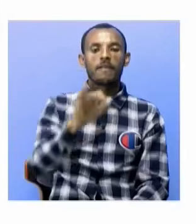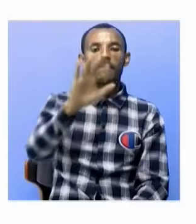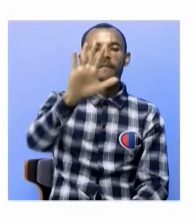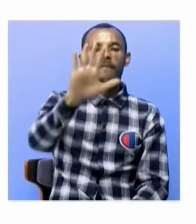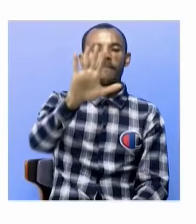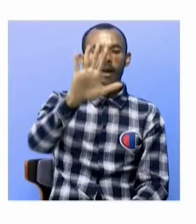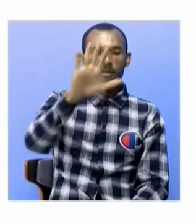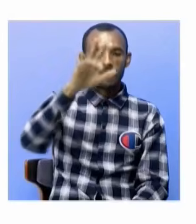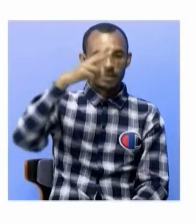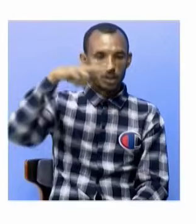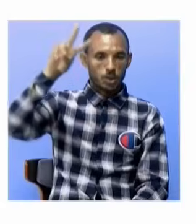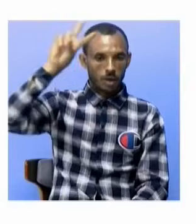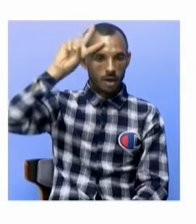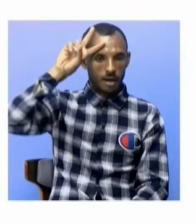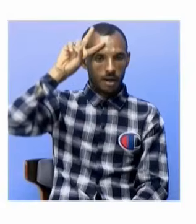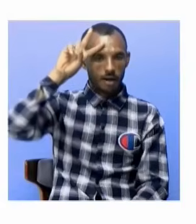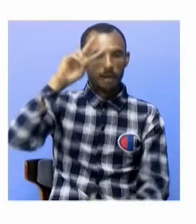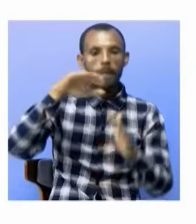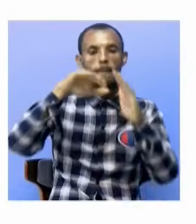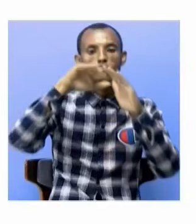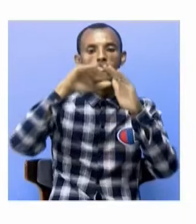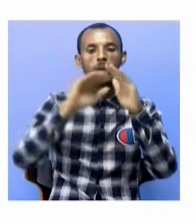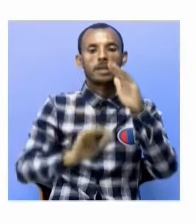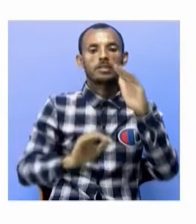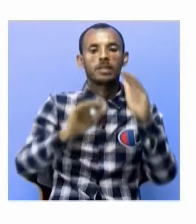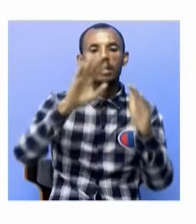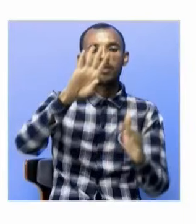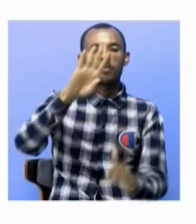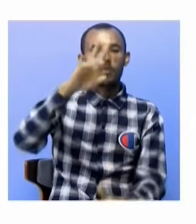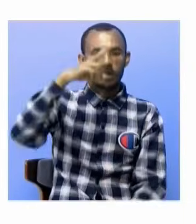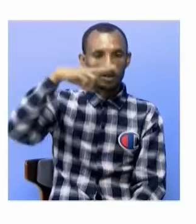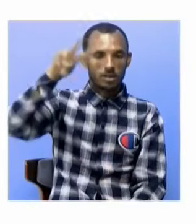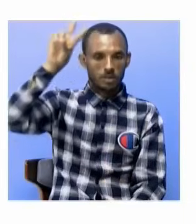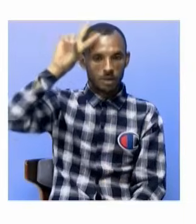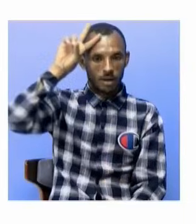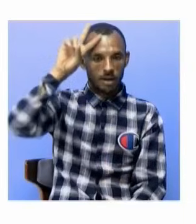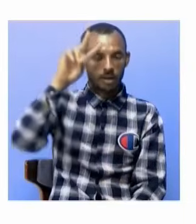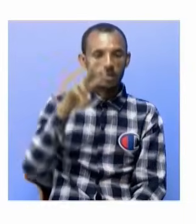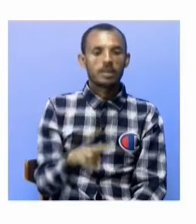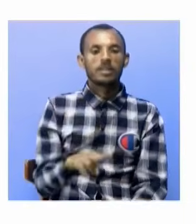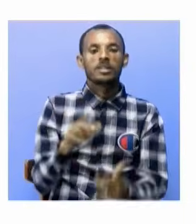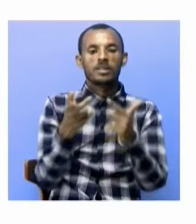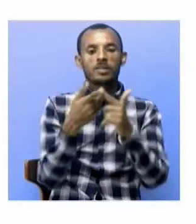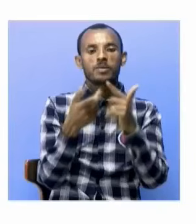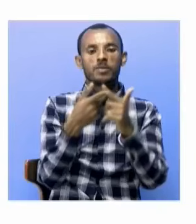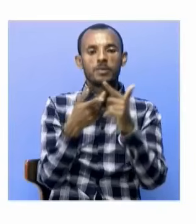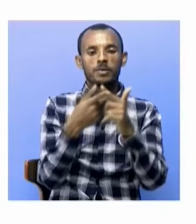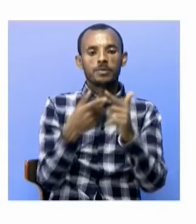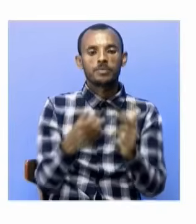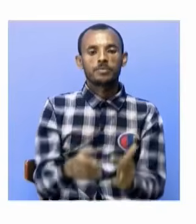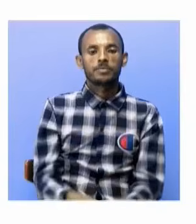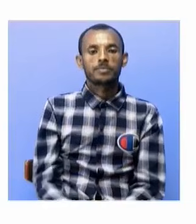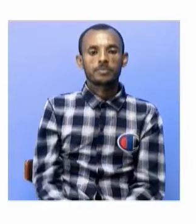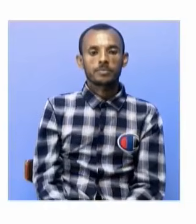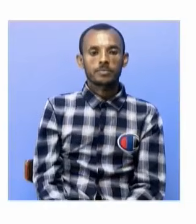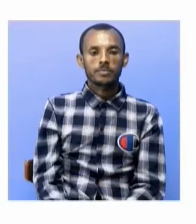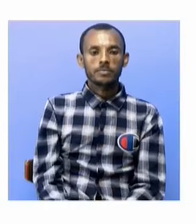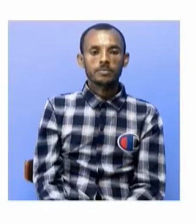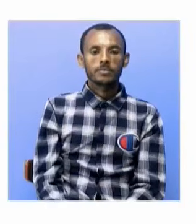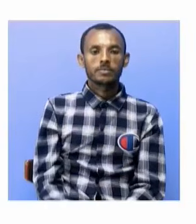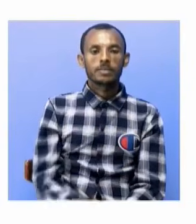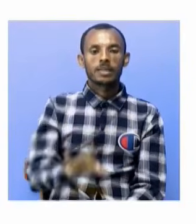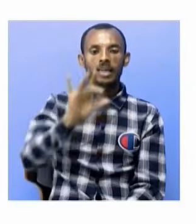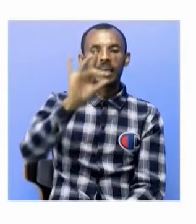5 square minus 4 square. The second one is